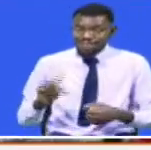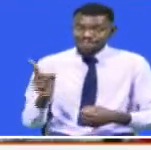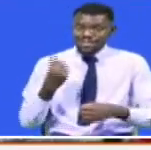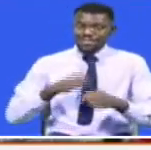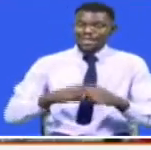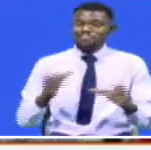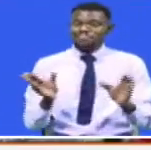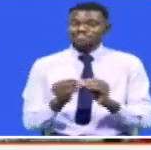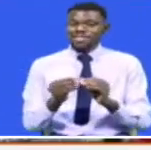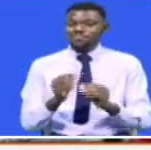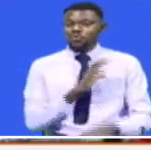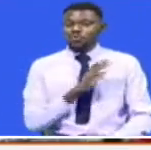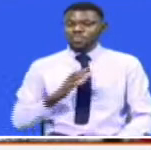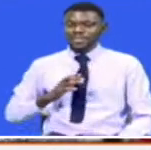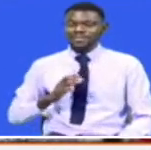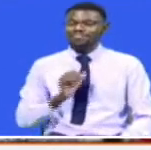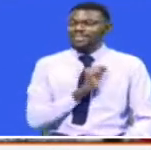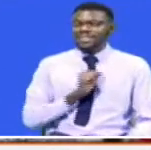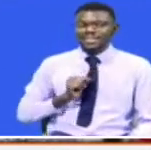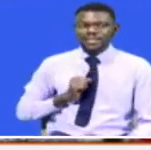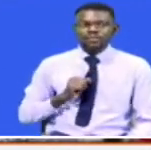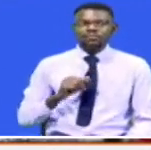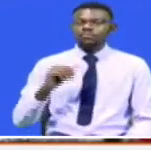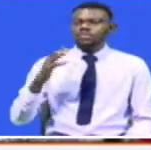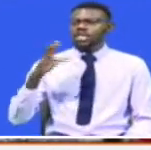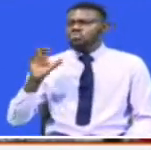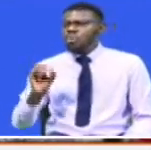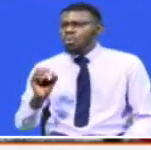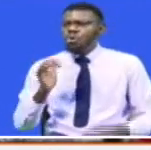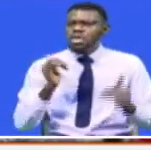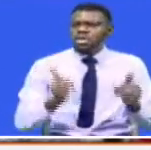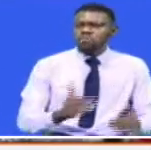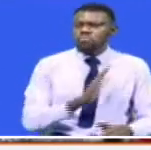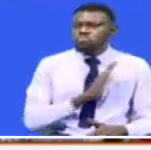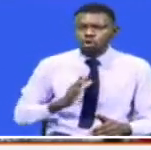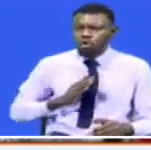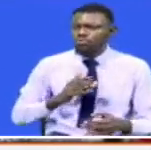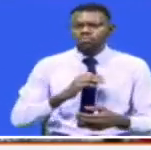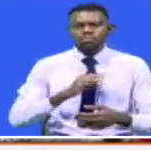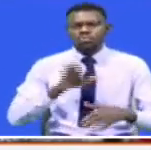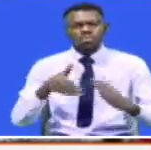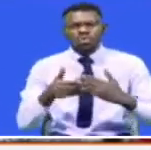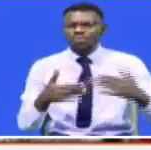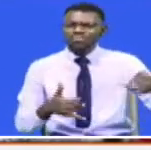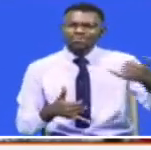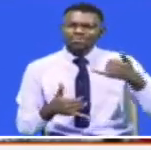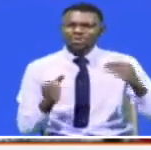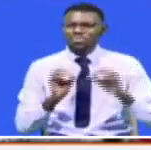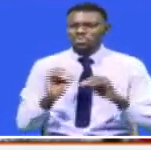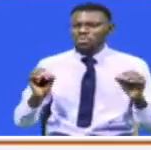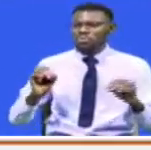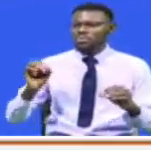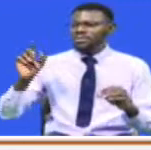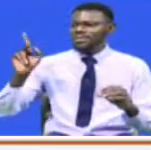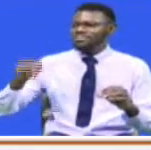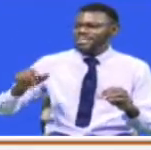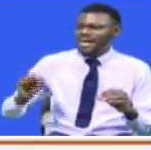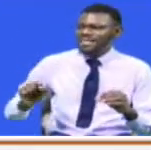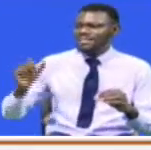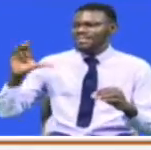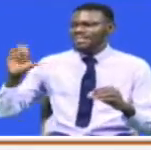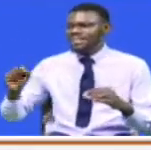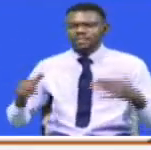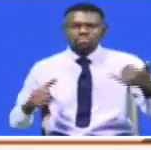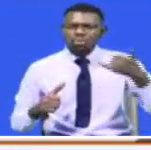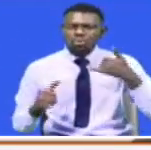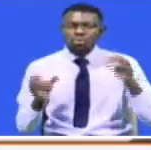committee. Not the acting CEO, not the new board, not the PS or the CS. On Thursday,